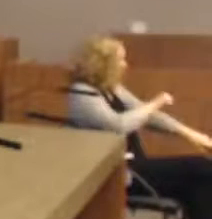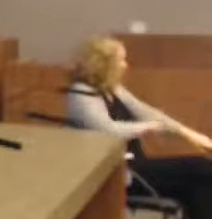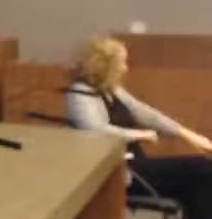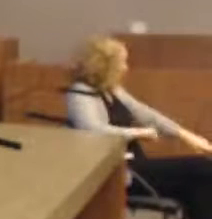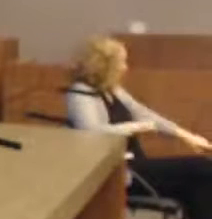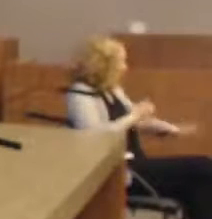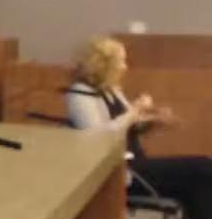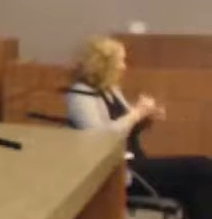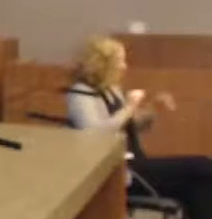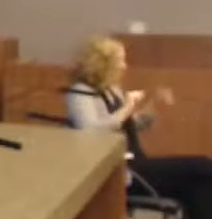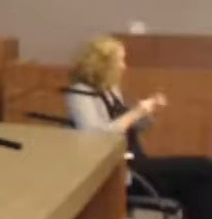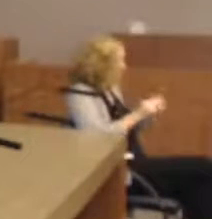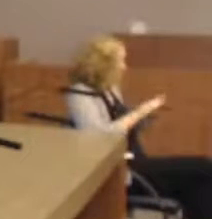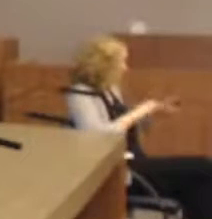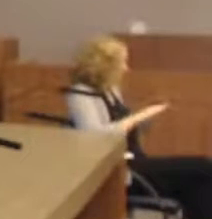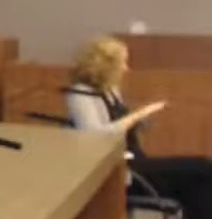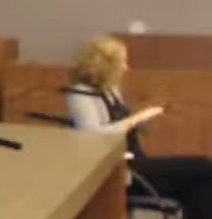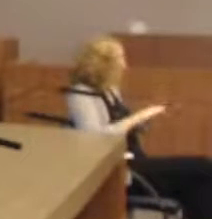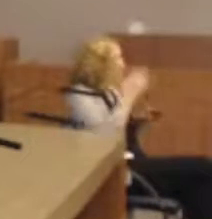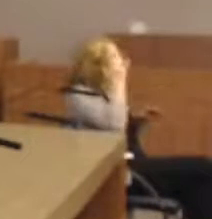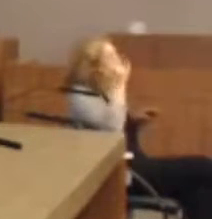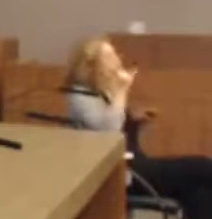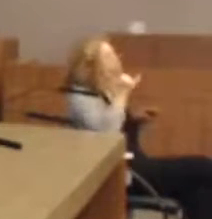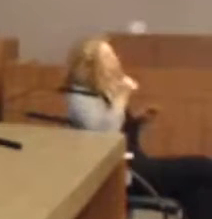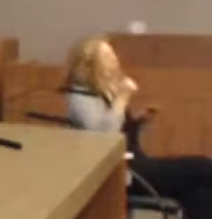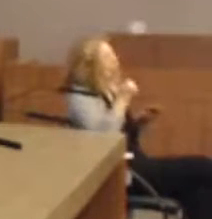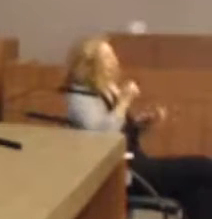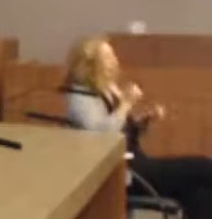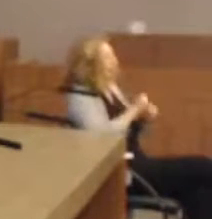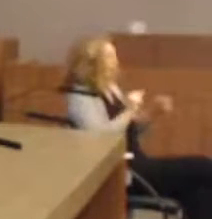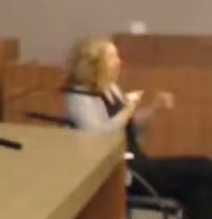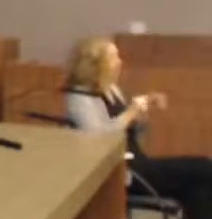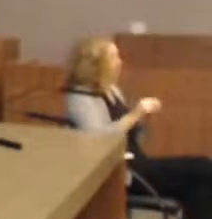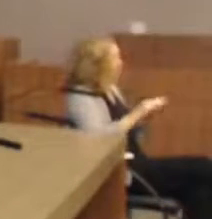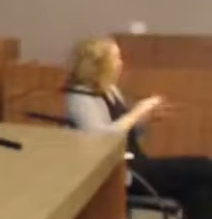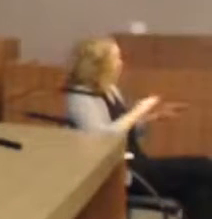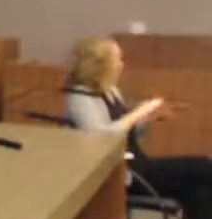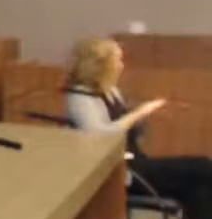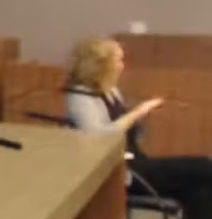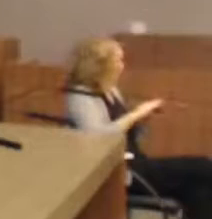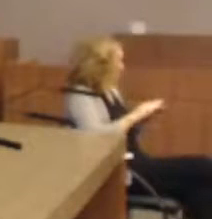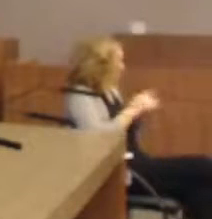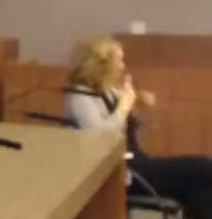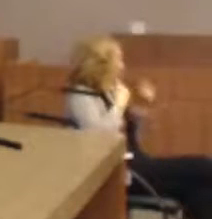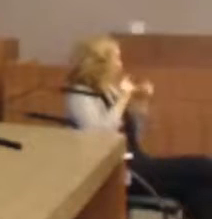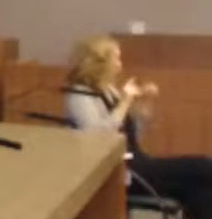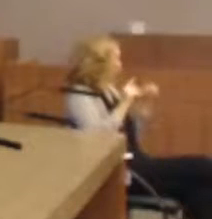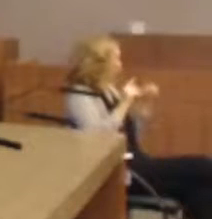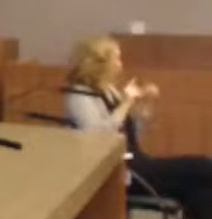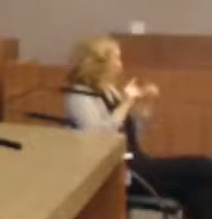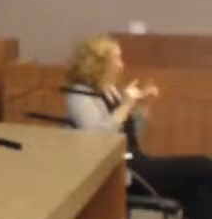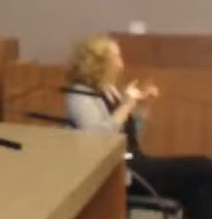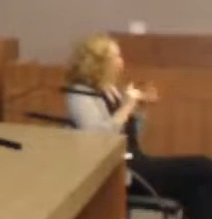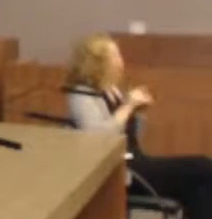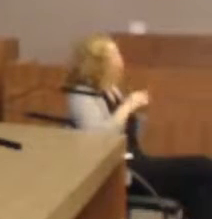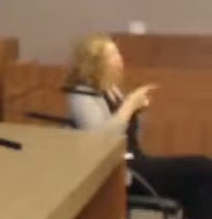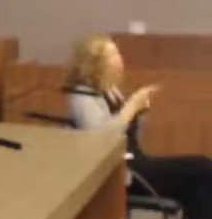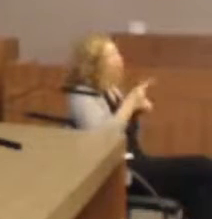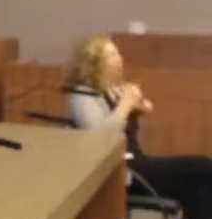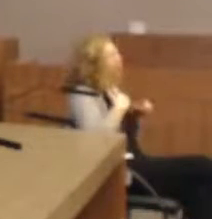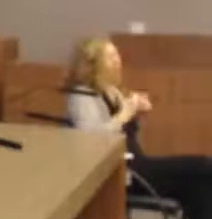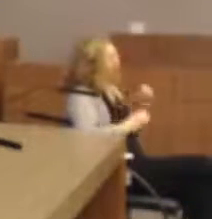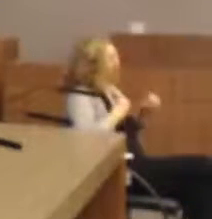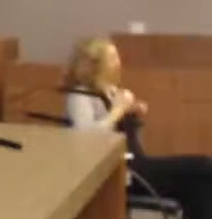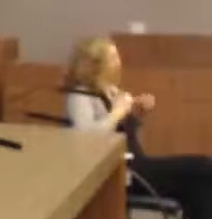behavior. So the reason that self-harm behavior works, even though it's a very maladaptive coping mechanism, is that when you're having